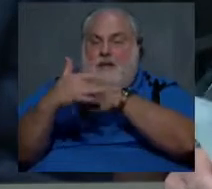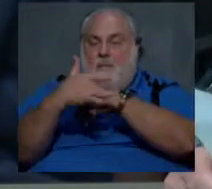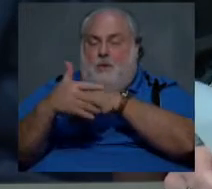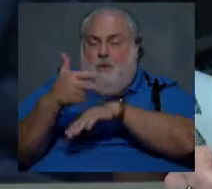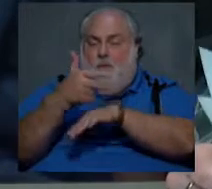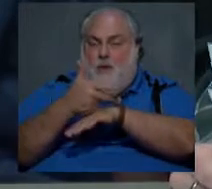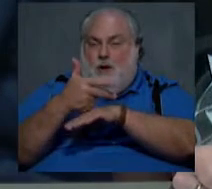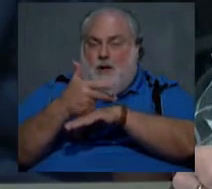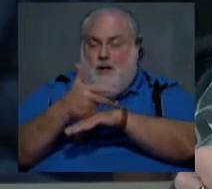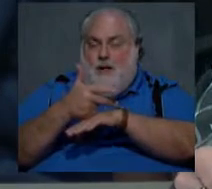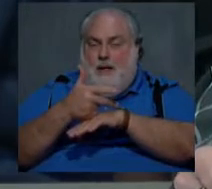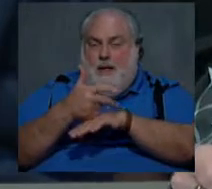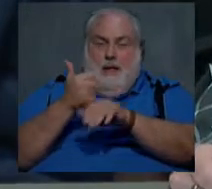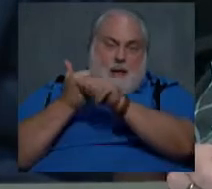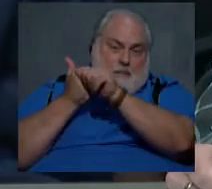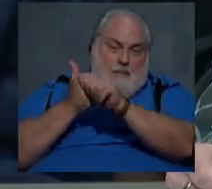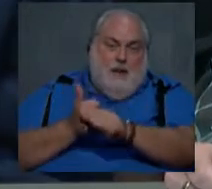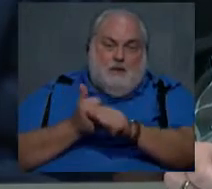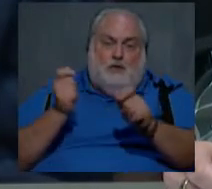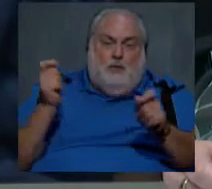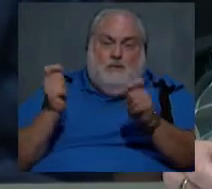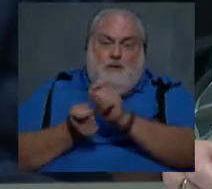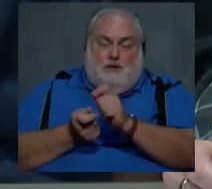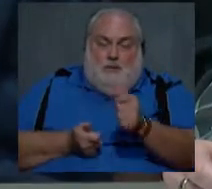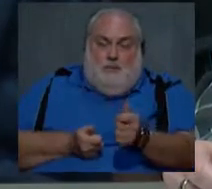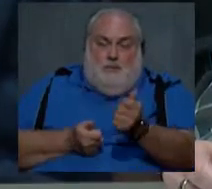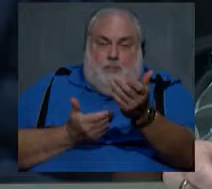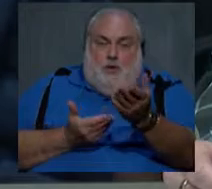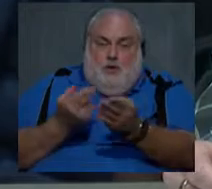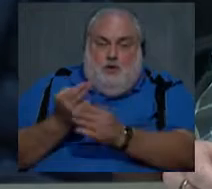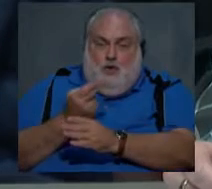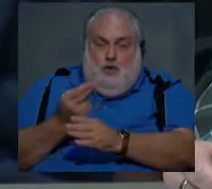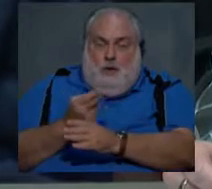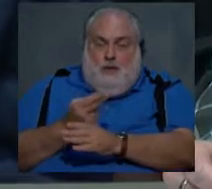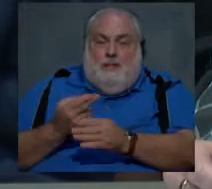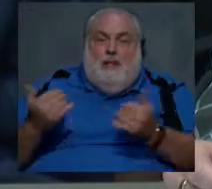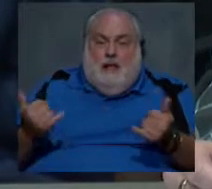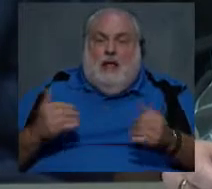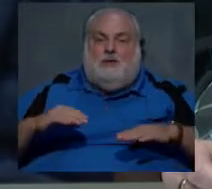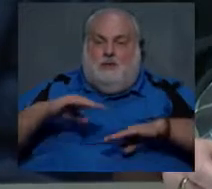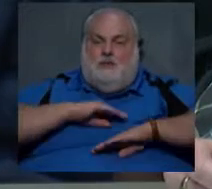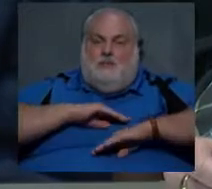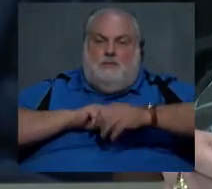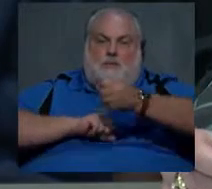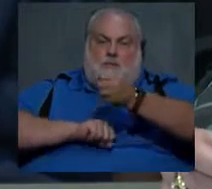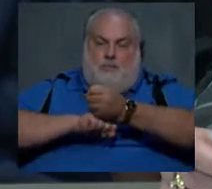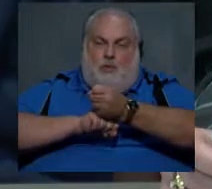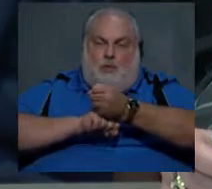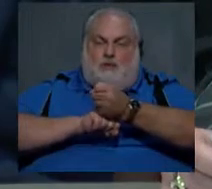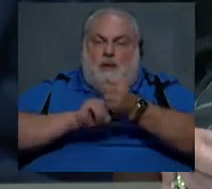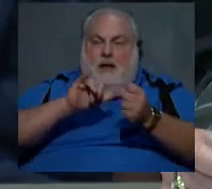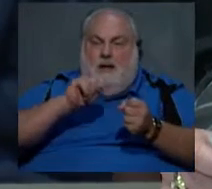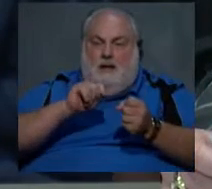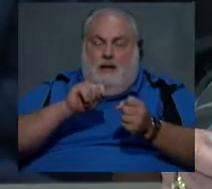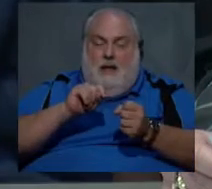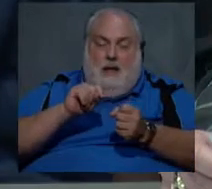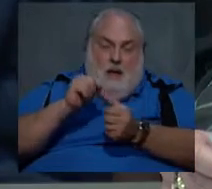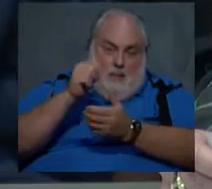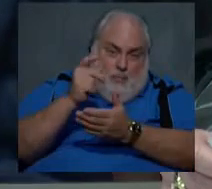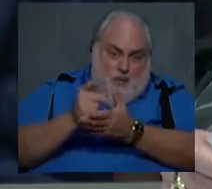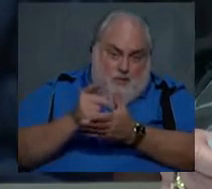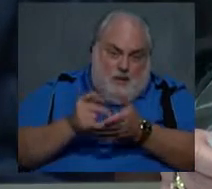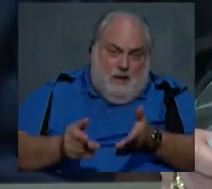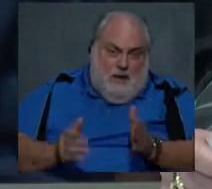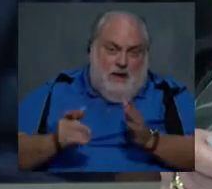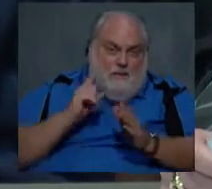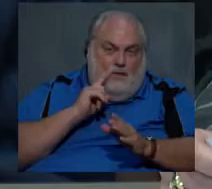site. Based on the applicant's revision to the proposed use of the site, staff has now supported the applicant's request. The applicant is seeking approval to